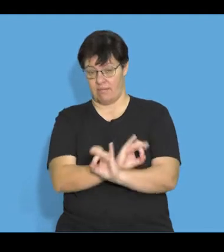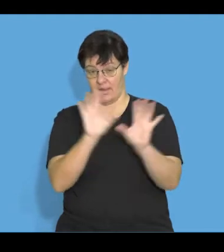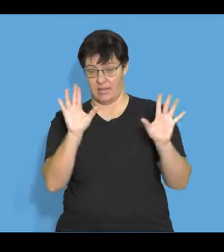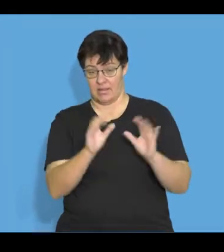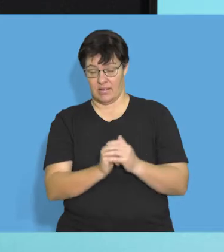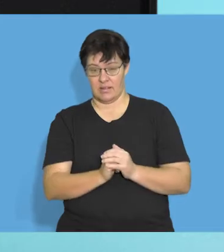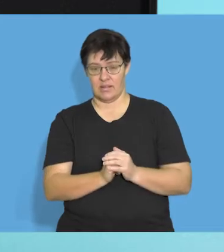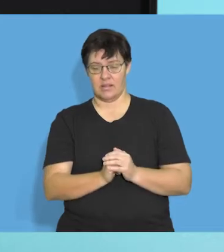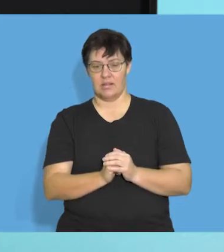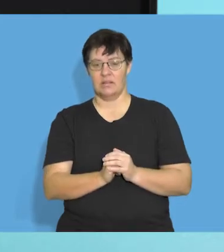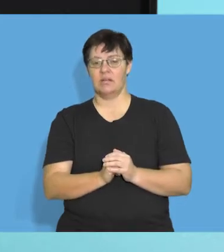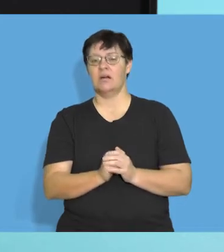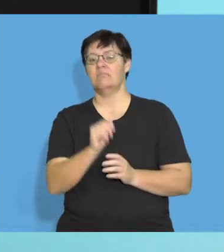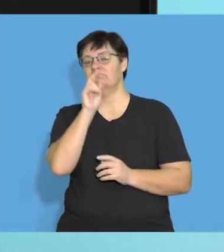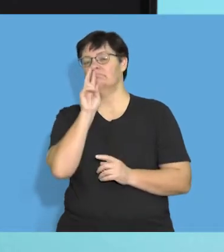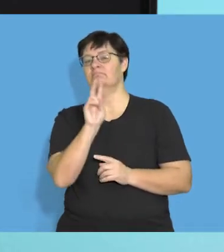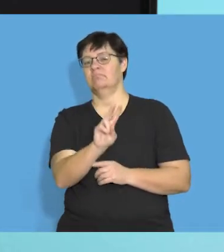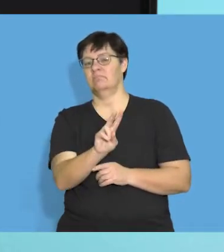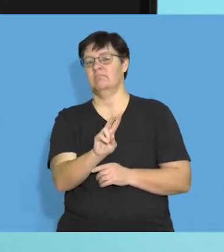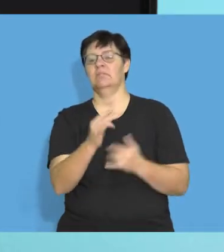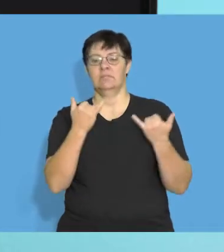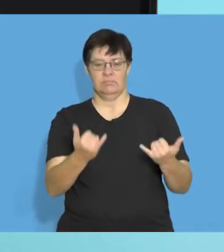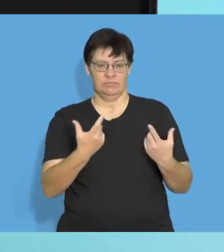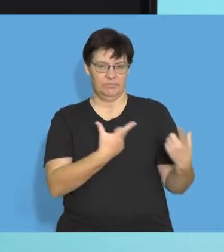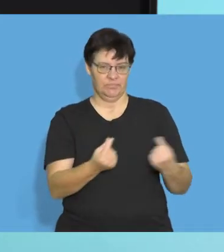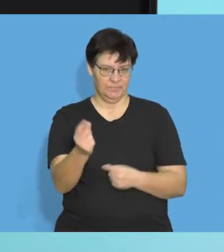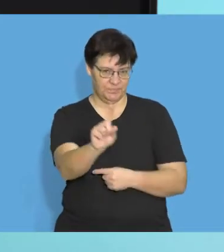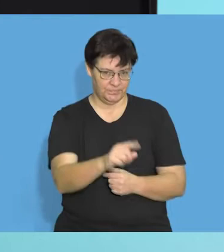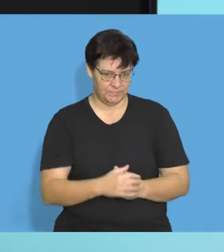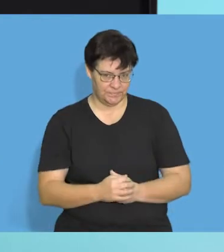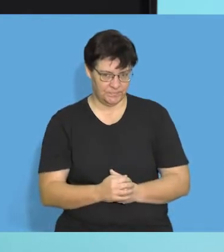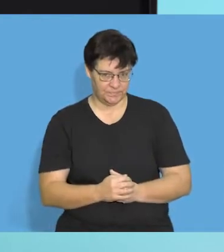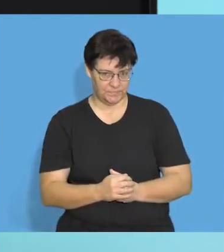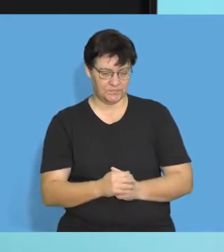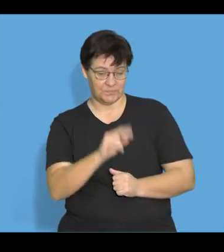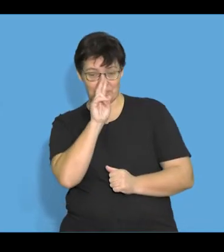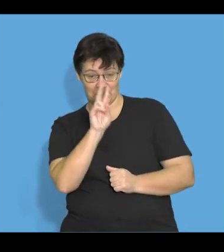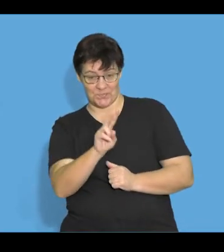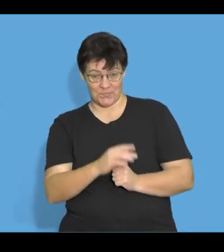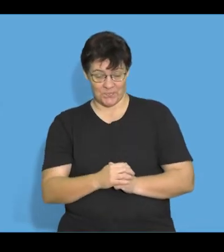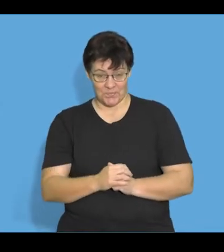you when you see what we're going to be doing now. Right, so watch the space.